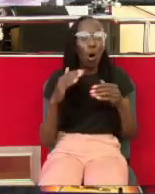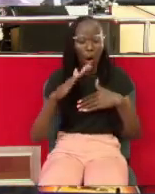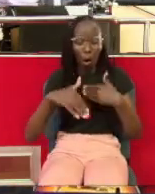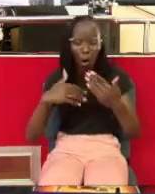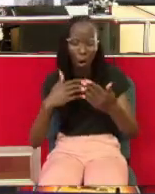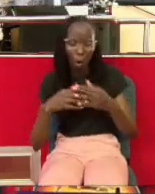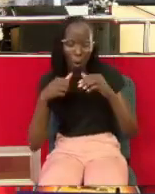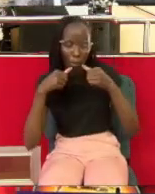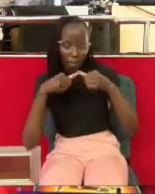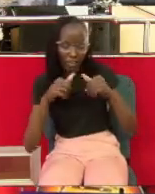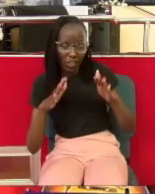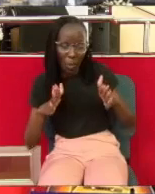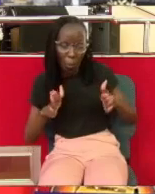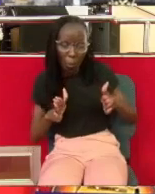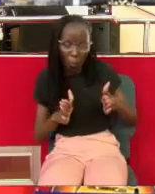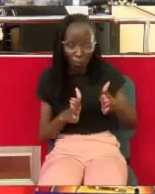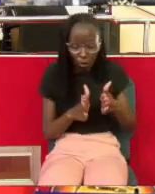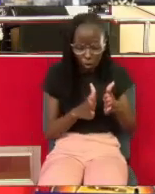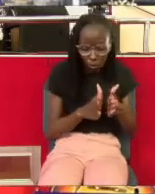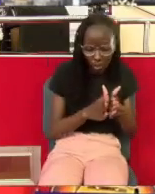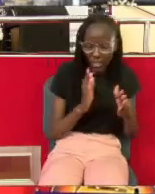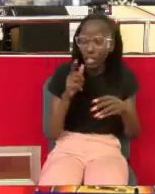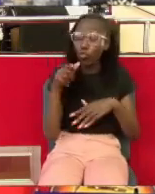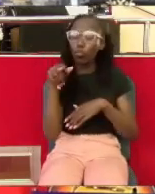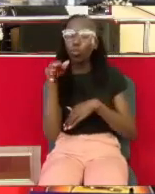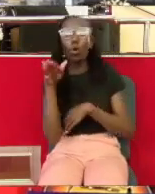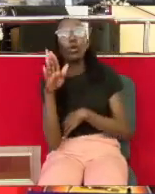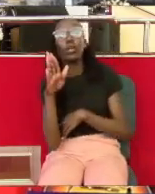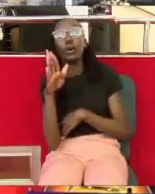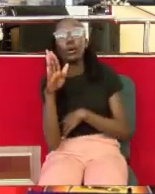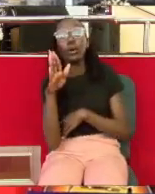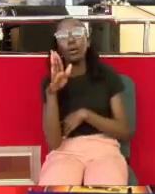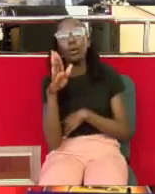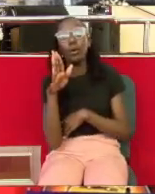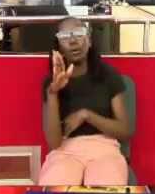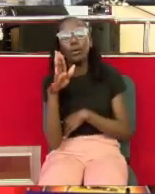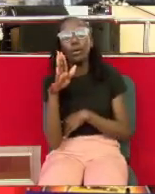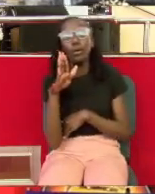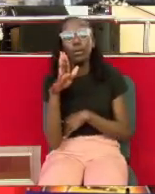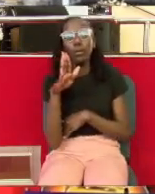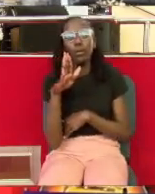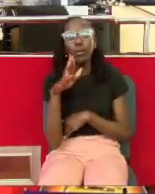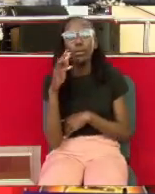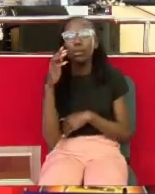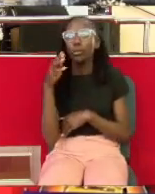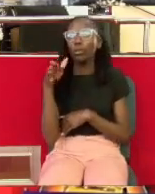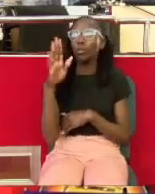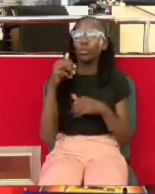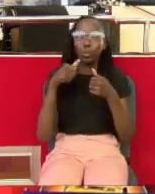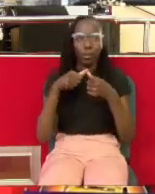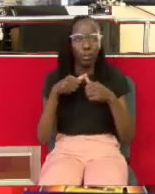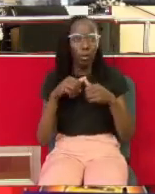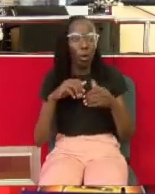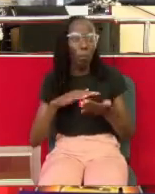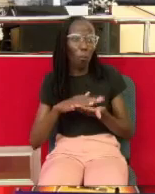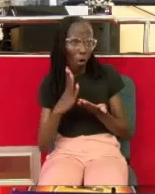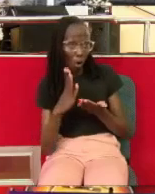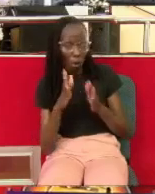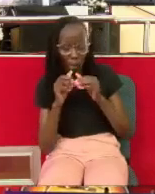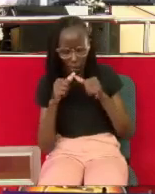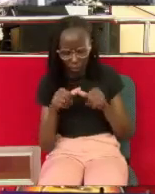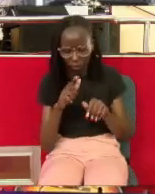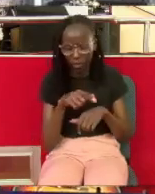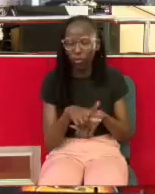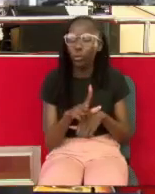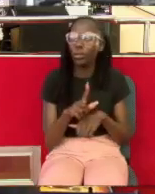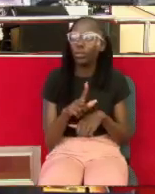kwenda kwake Mungu. That you may be closer to God. Ili kwamba ukaribie Mungu. And your blessing. Zaidi ya baraka zako. Hallelujah.